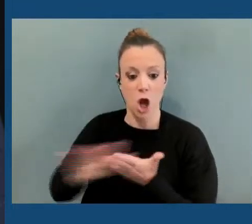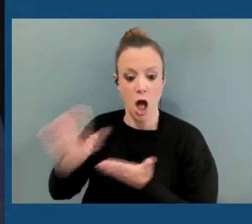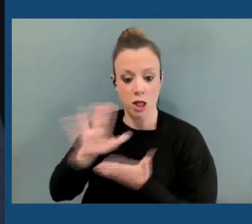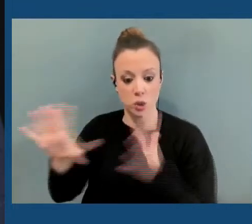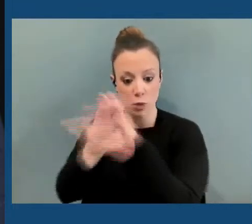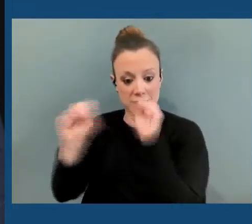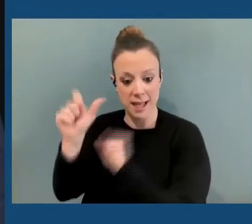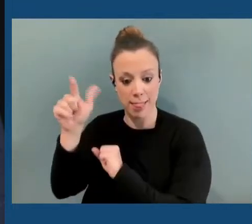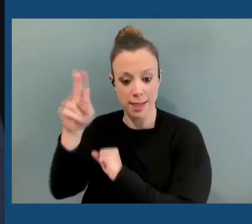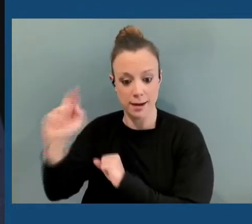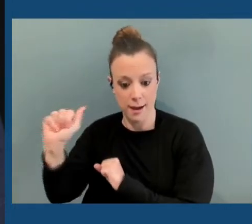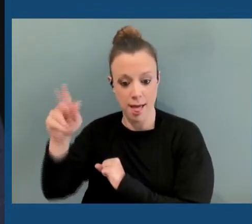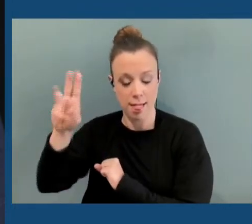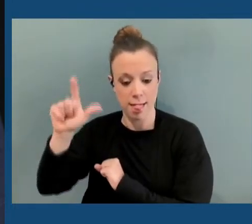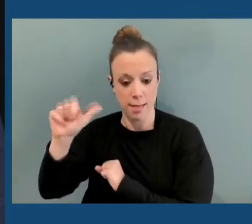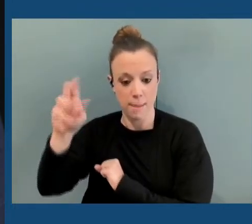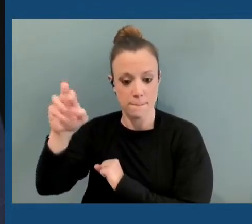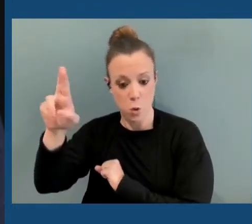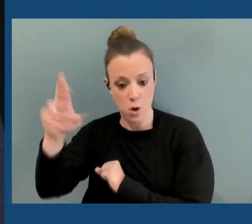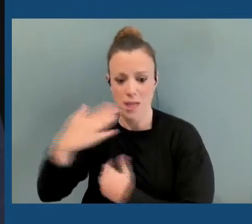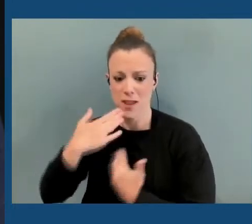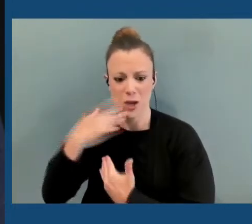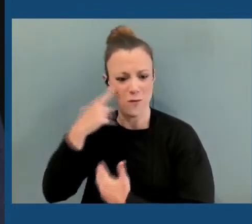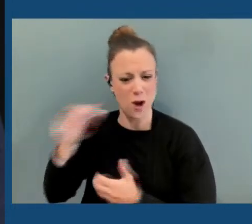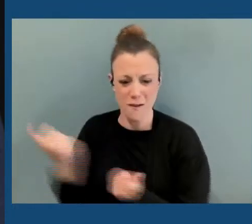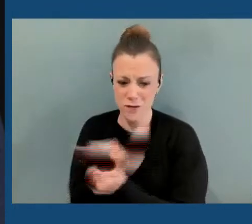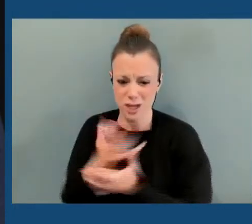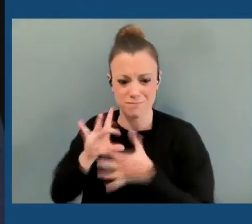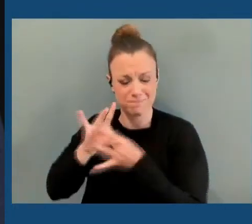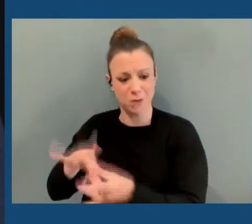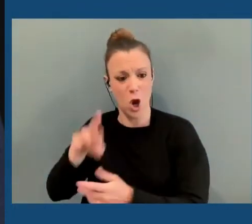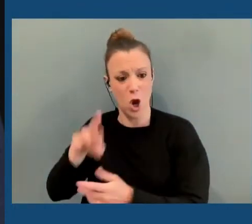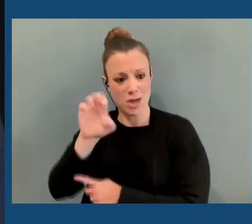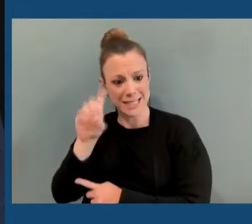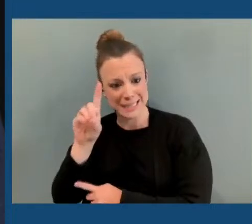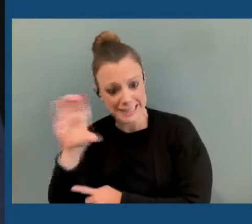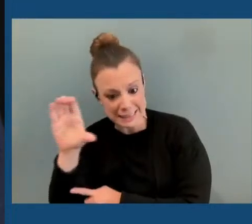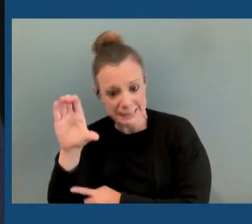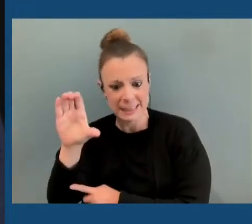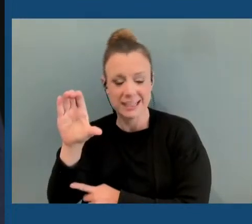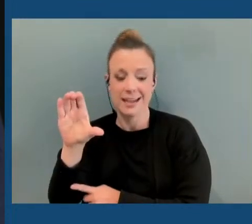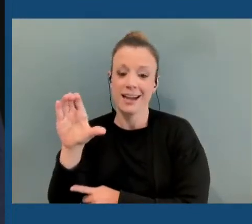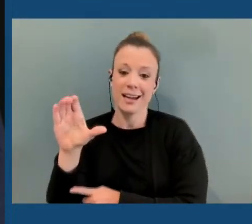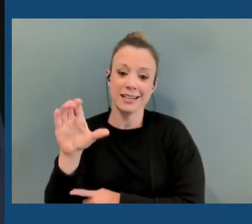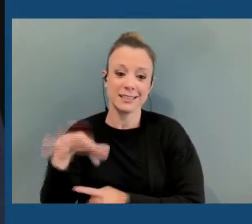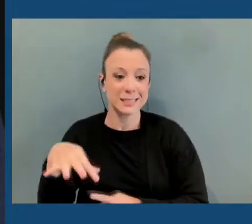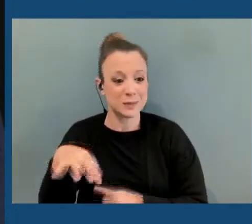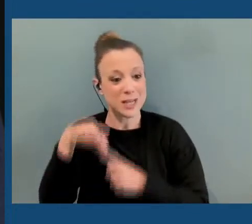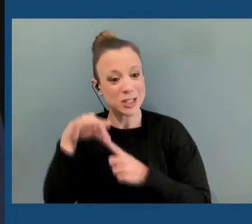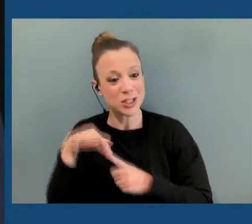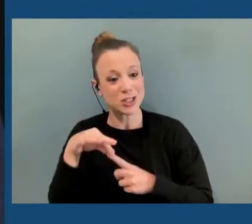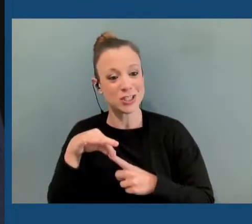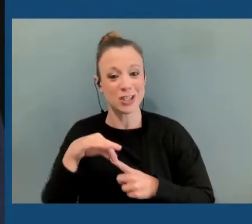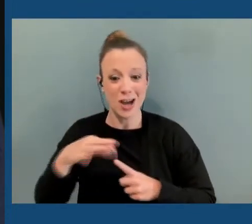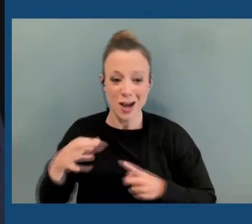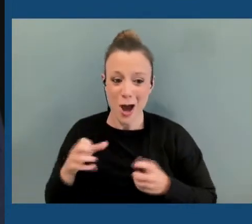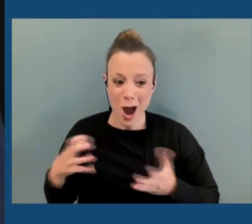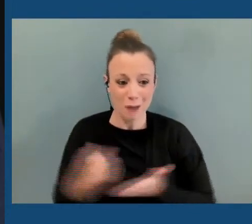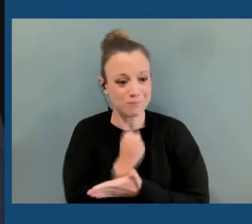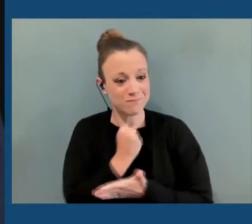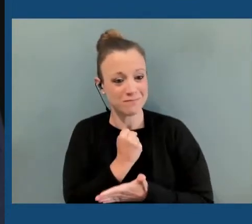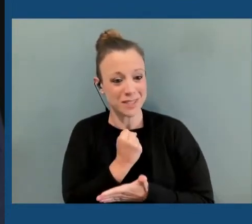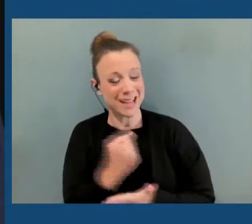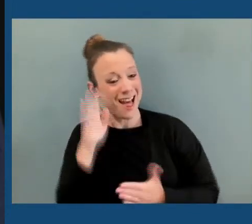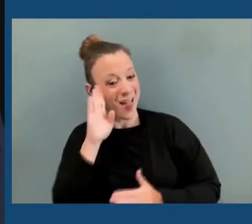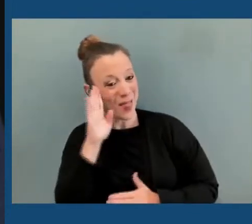the RADC. And I get a special chance to say hi to Van Robinson. Where are you sitting there, Van? Van